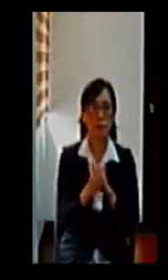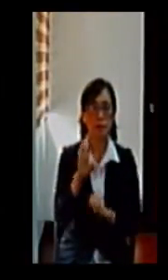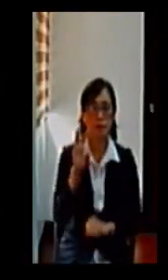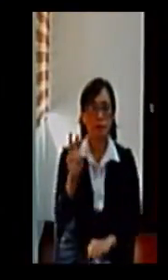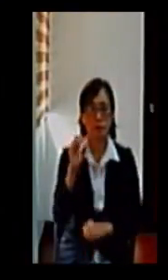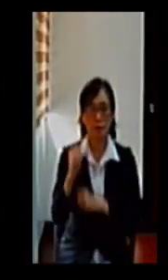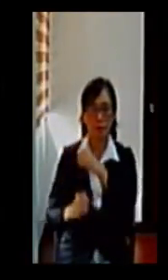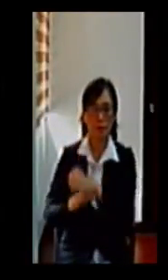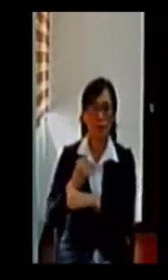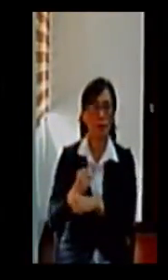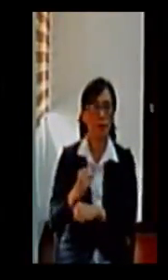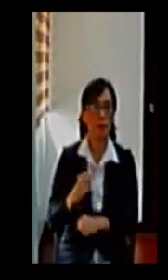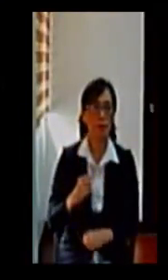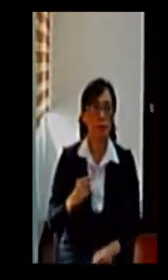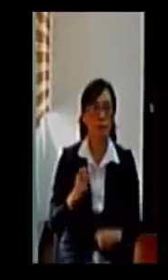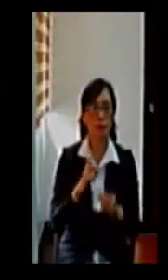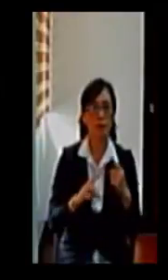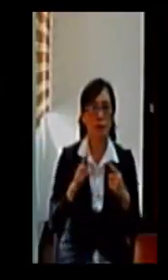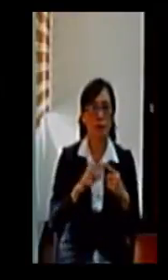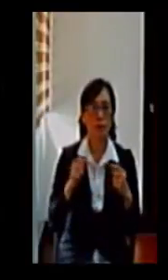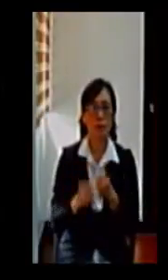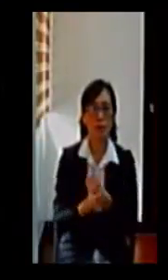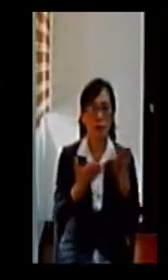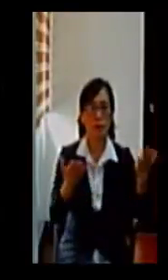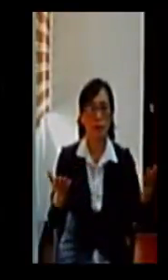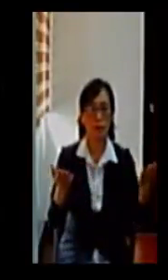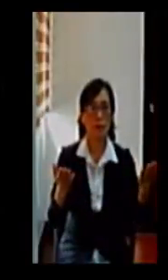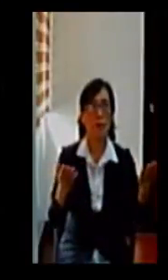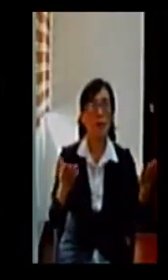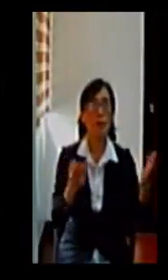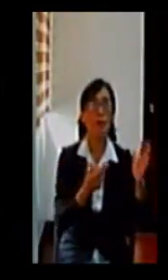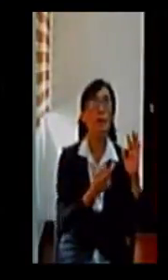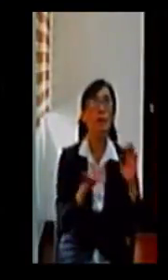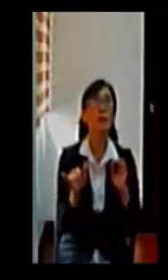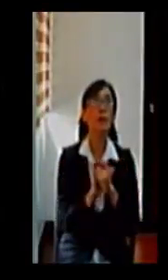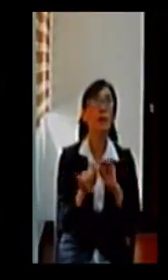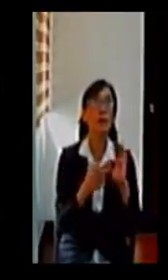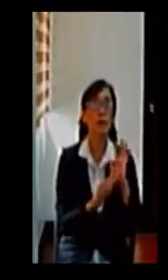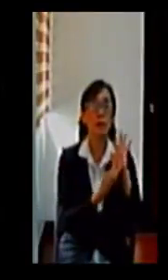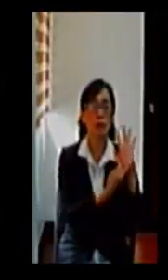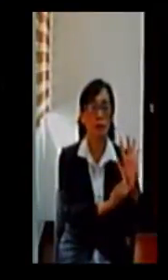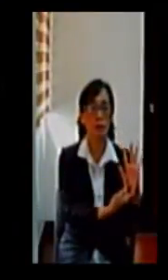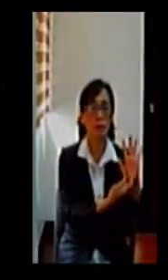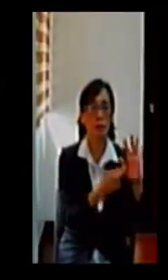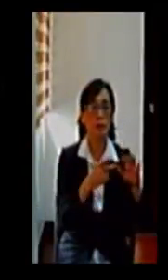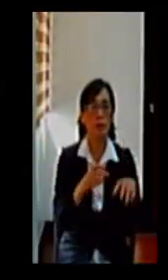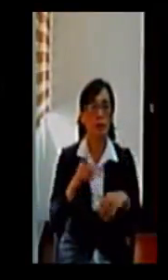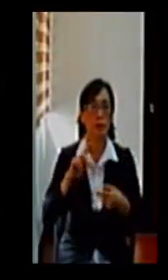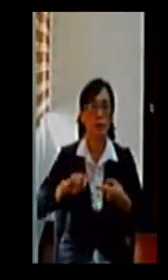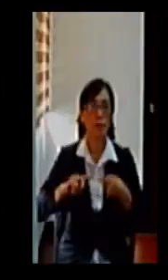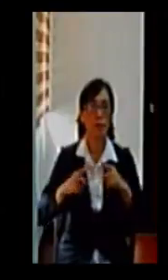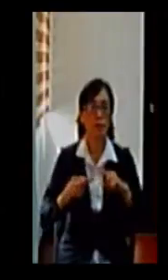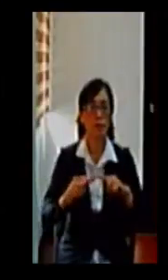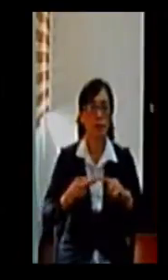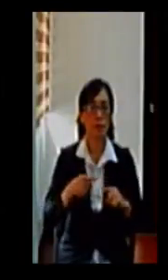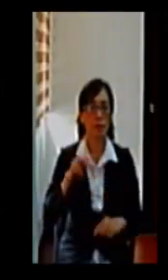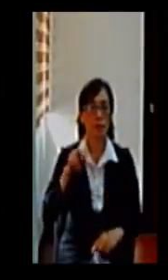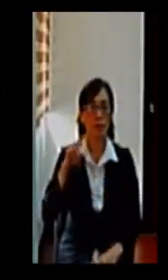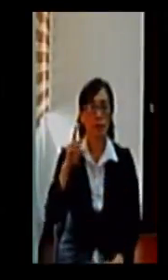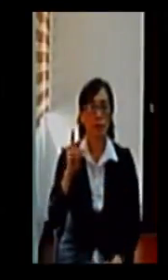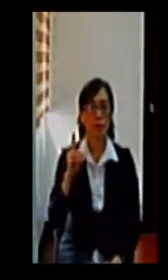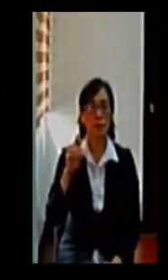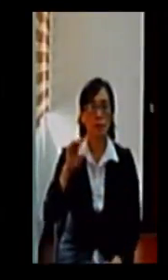6 years. And when I was giving this similar presentation to our colleagues at the DNR, one of them